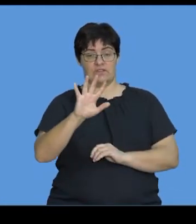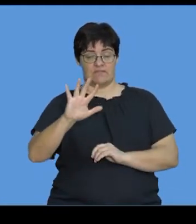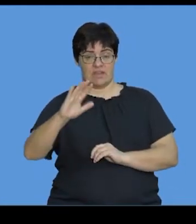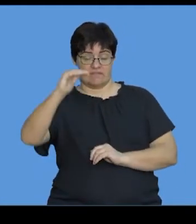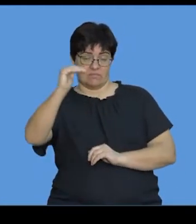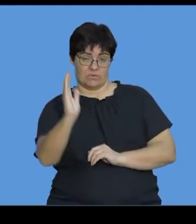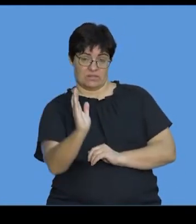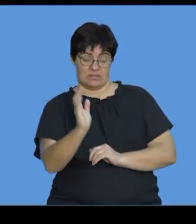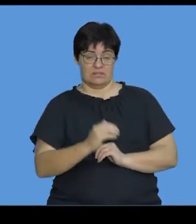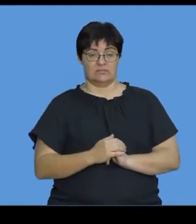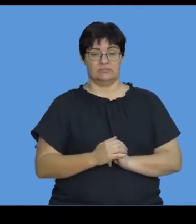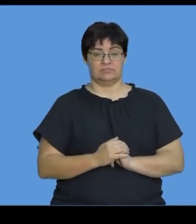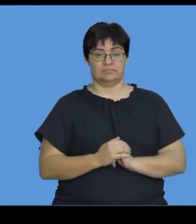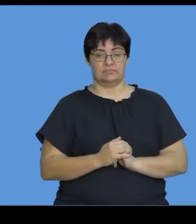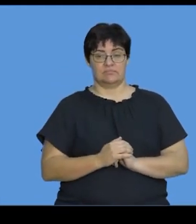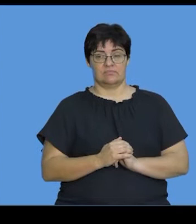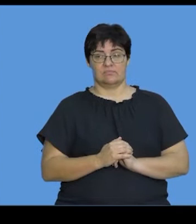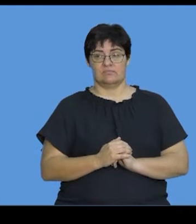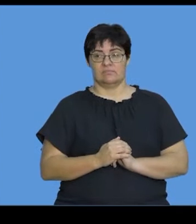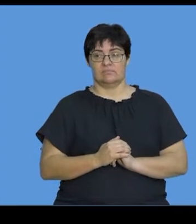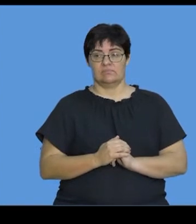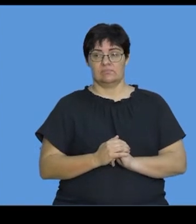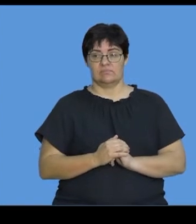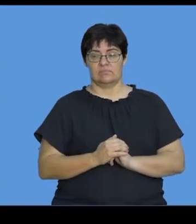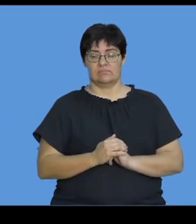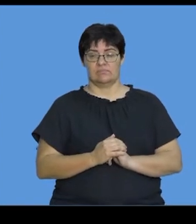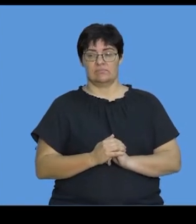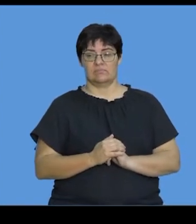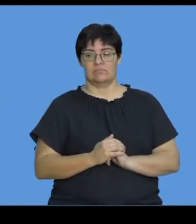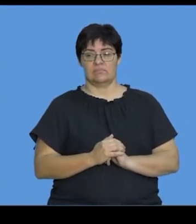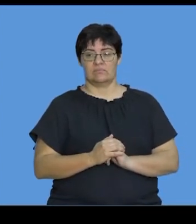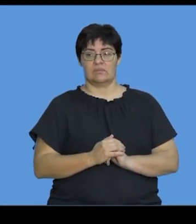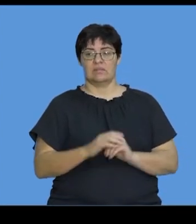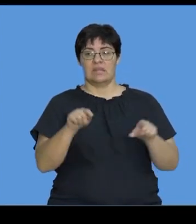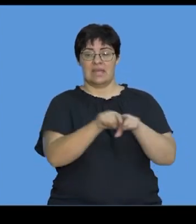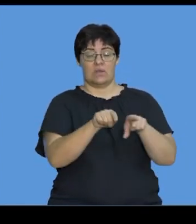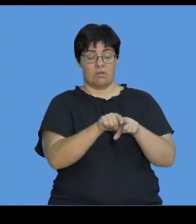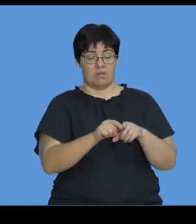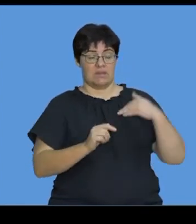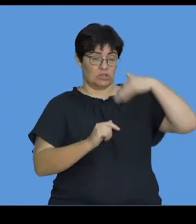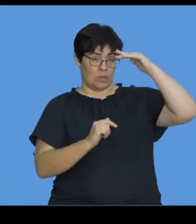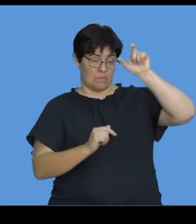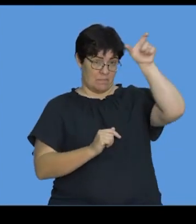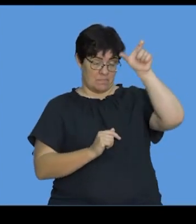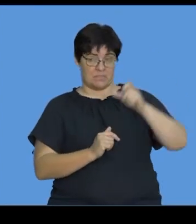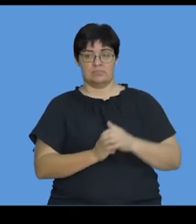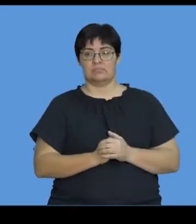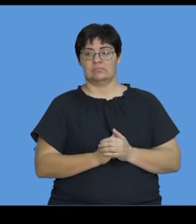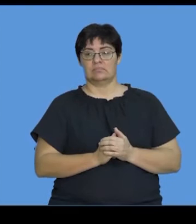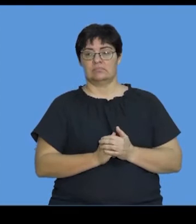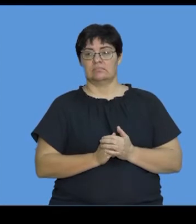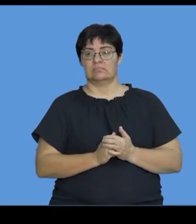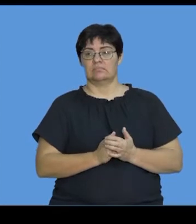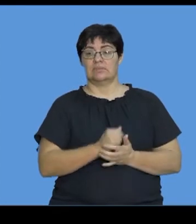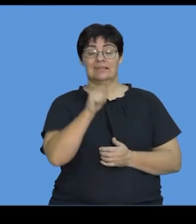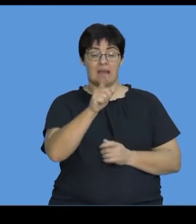minus 45. I like to do it like this. So now we're going to get equals. That's the top part of the fraction. Now I'm going